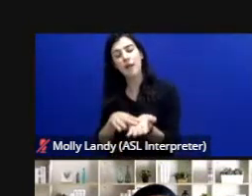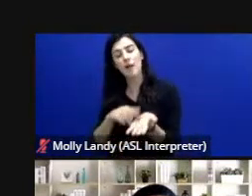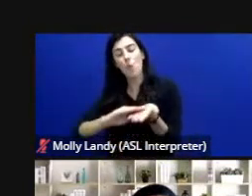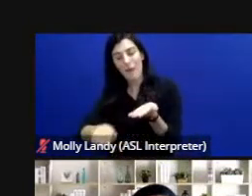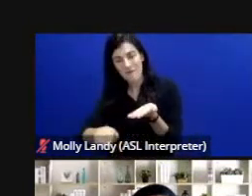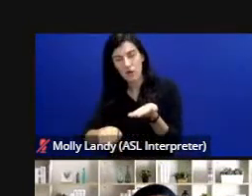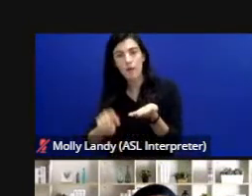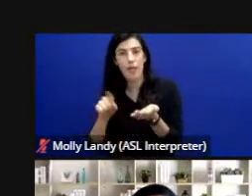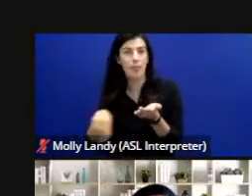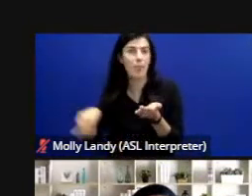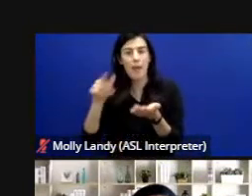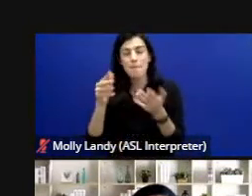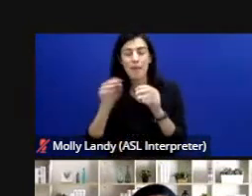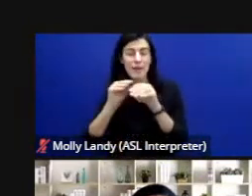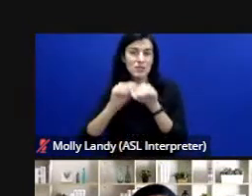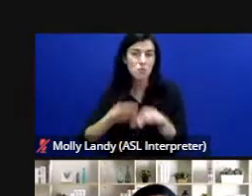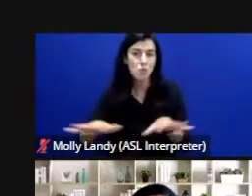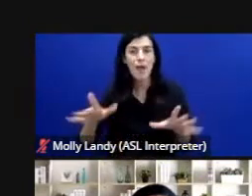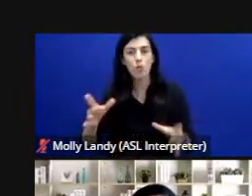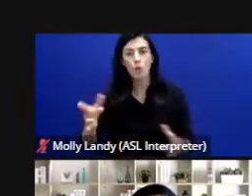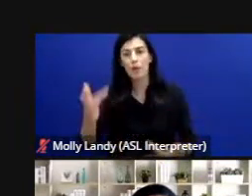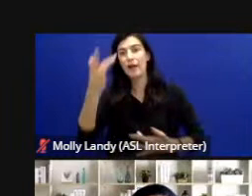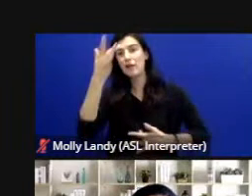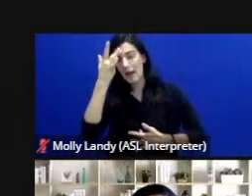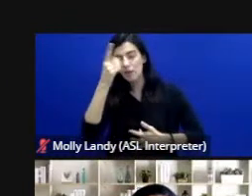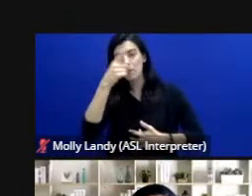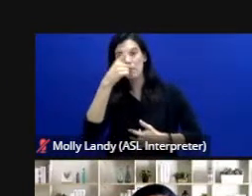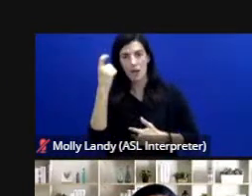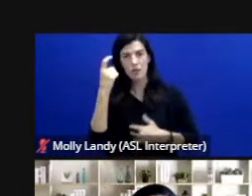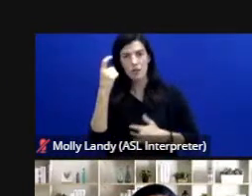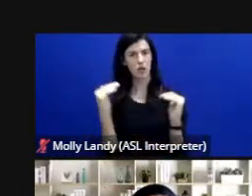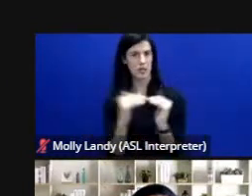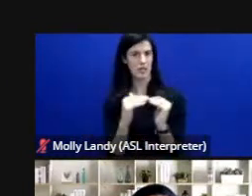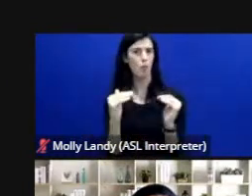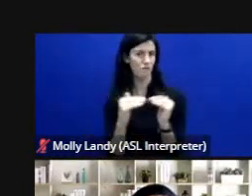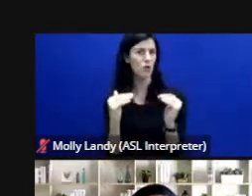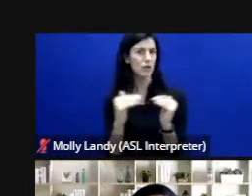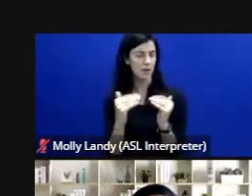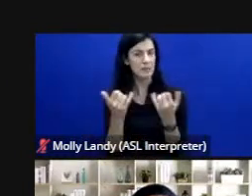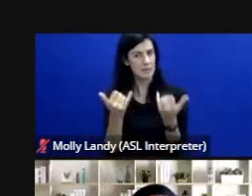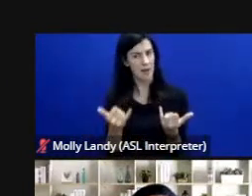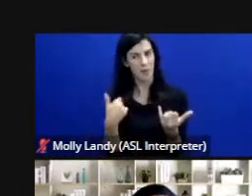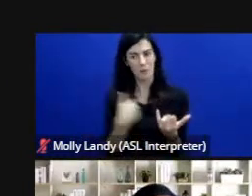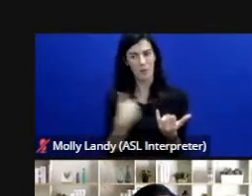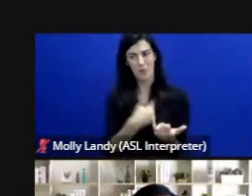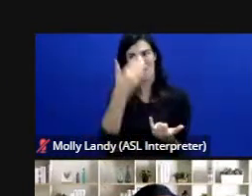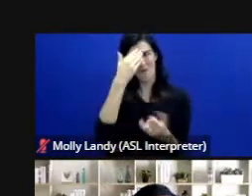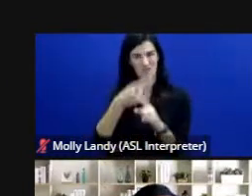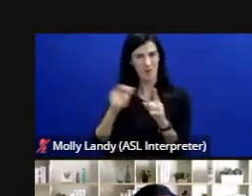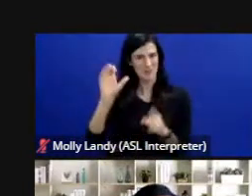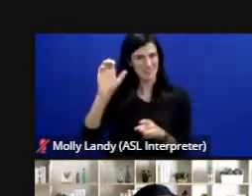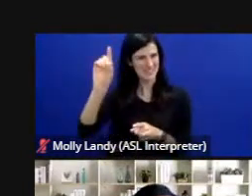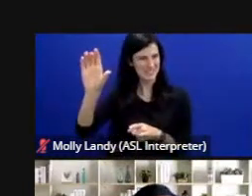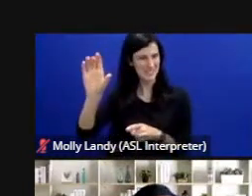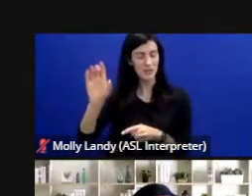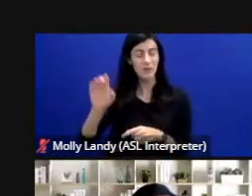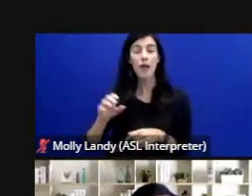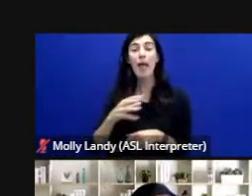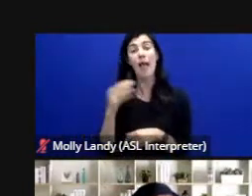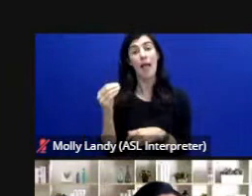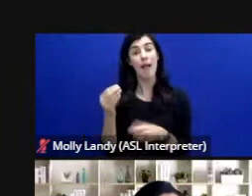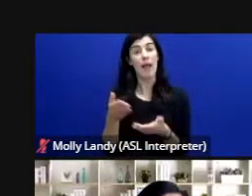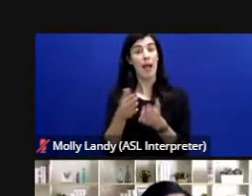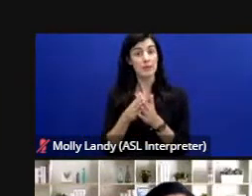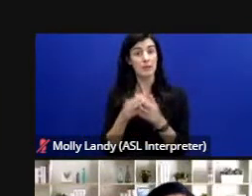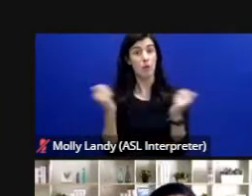contracting or whatever the case may be, because they are on equal footing now that we know per the CDC, and having individuals, these adults, sign